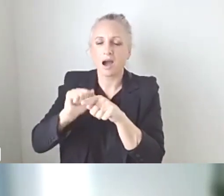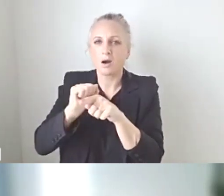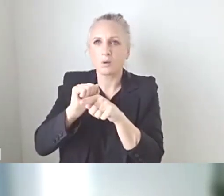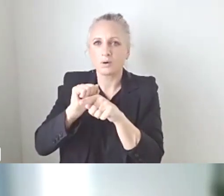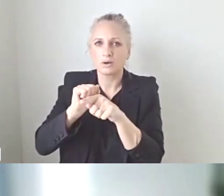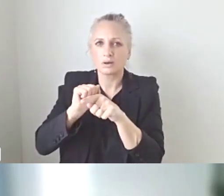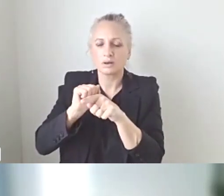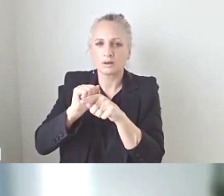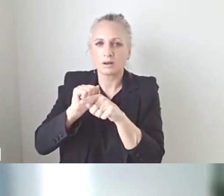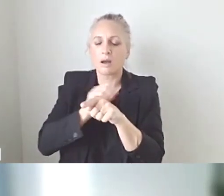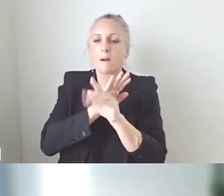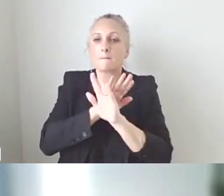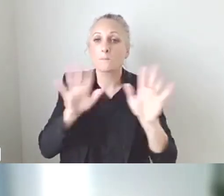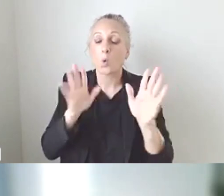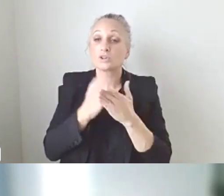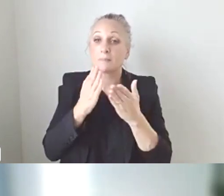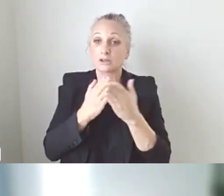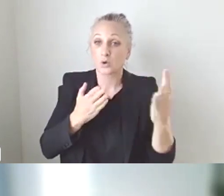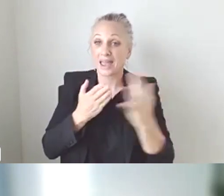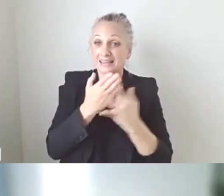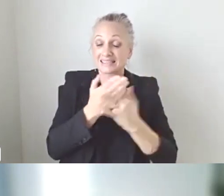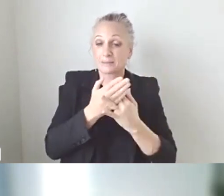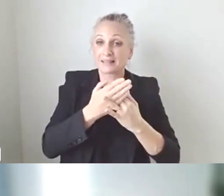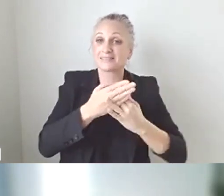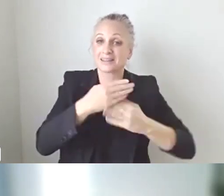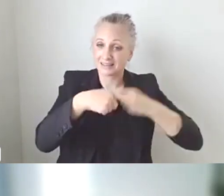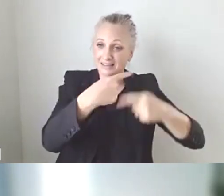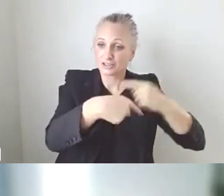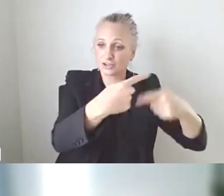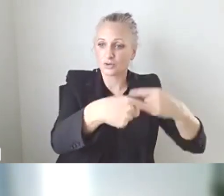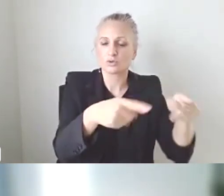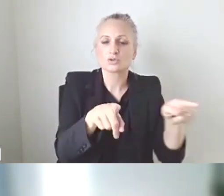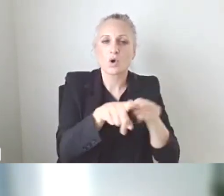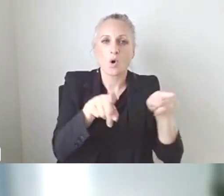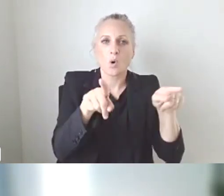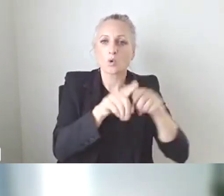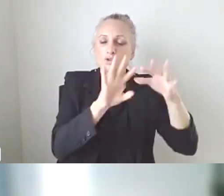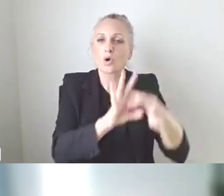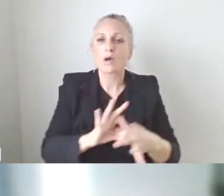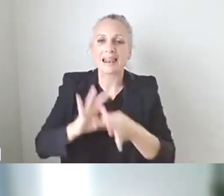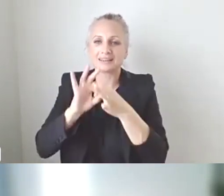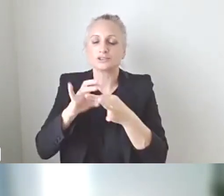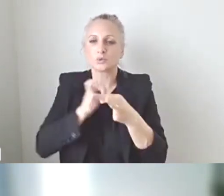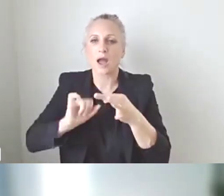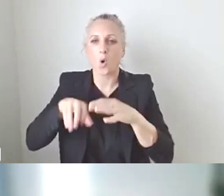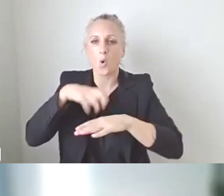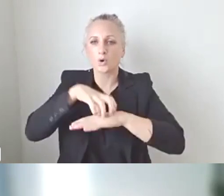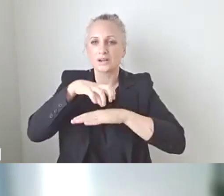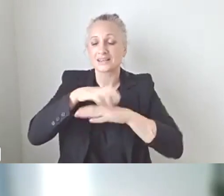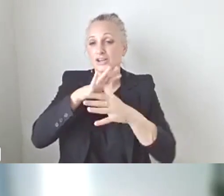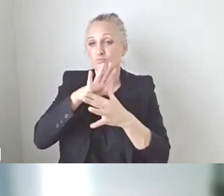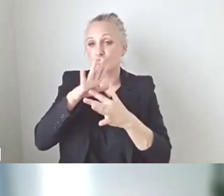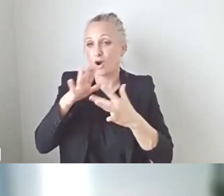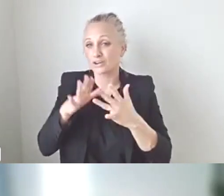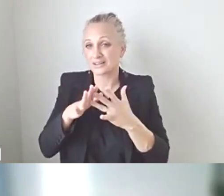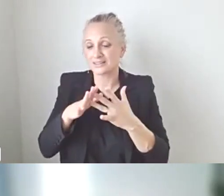still very much relevant to the mission-oriented work that we have at our organization. And so we'll continue